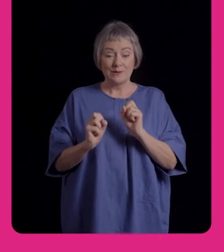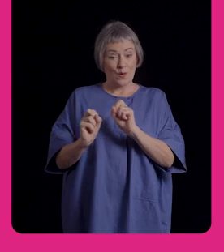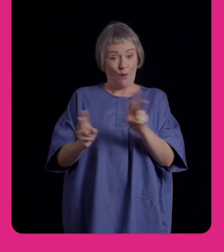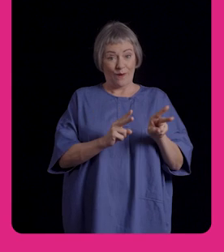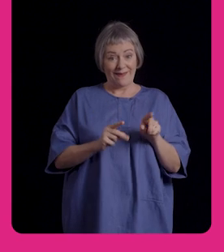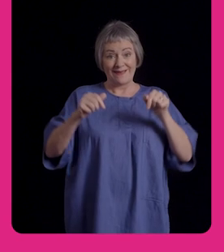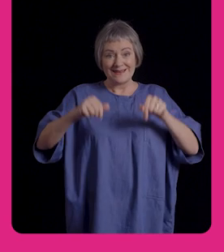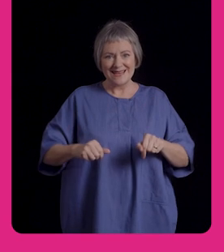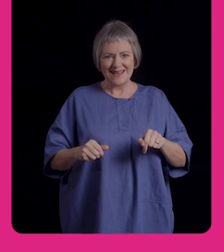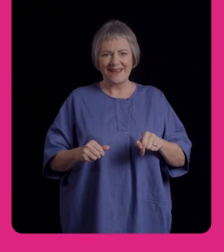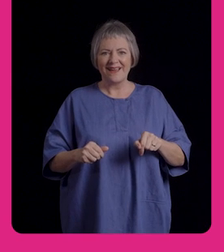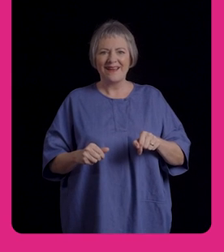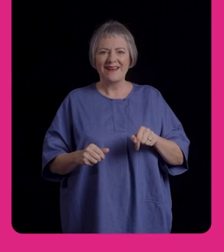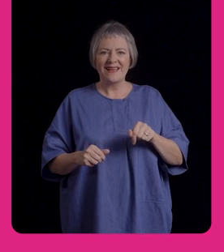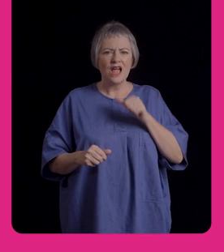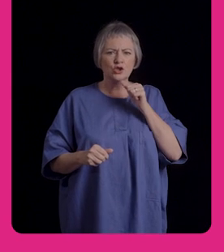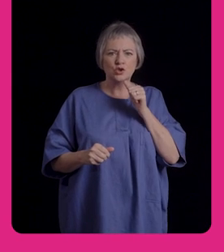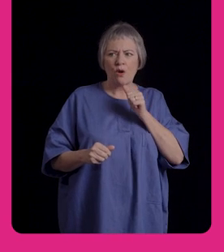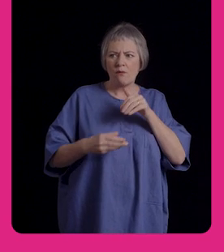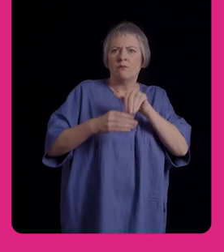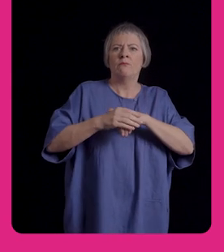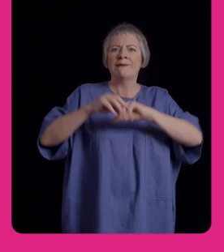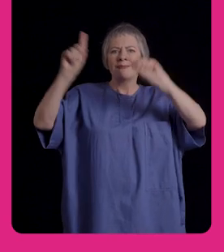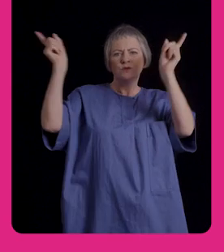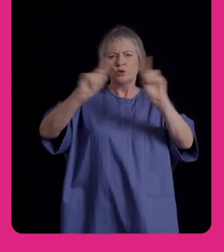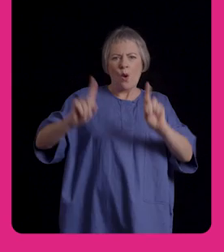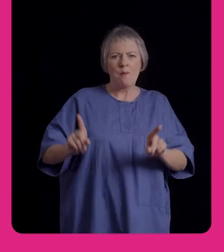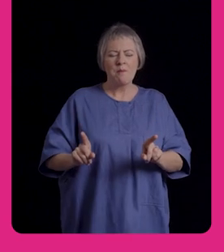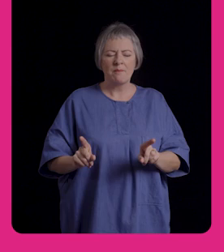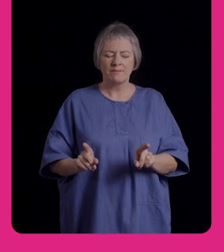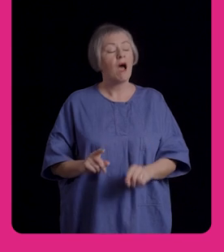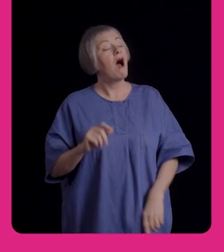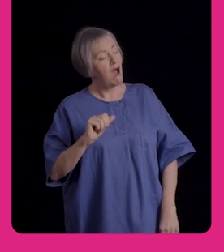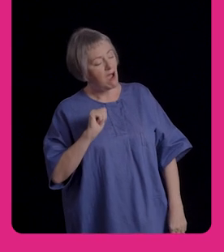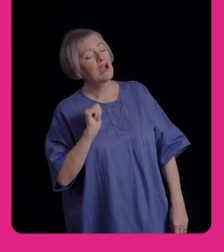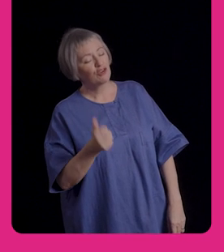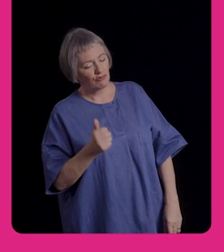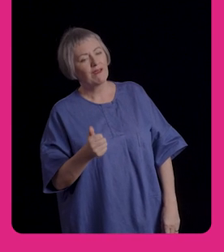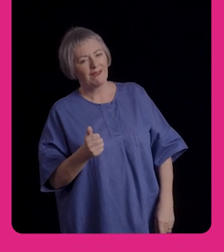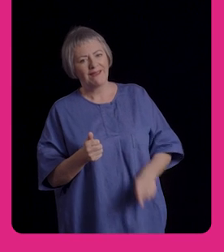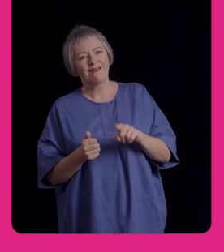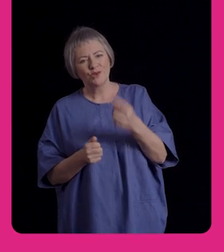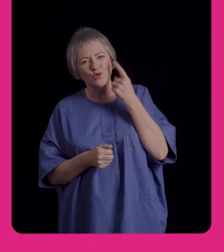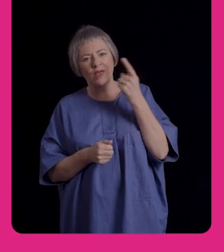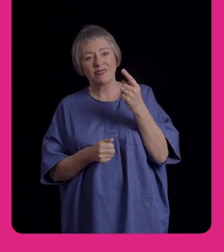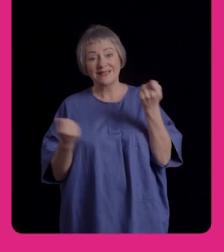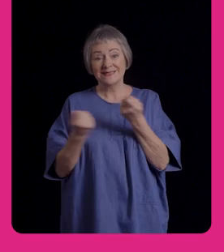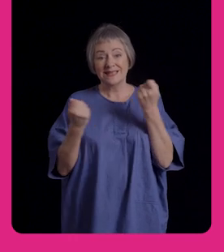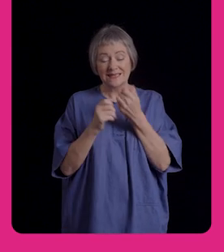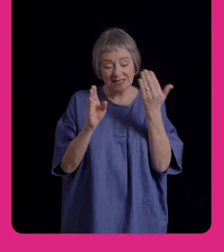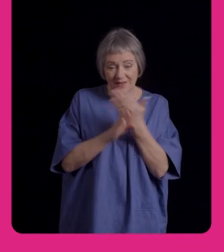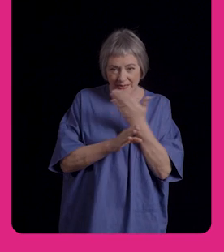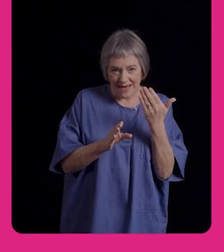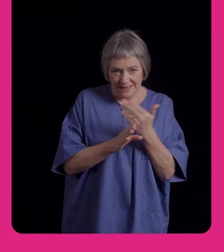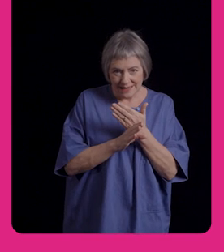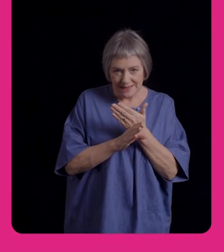it's okay in here, and at least it's not in the storm. Okay, great. So you think successfully